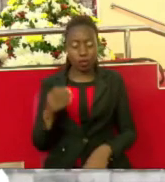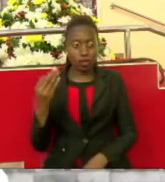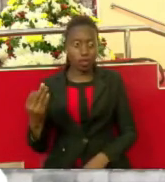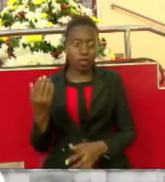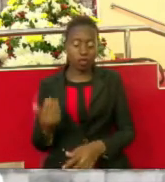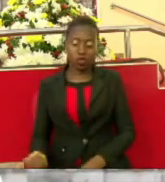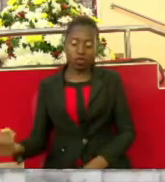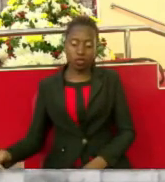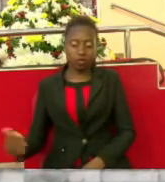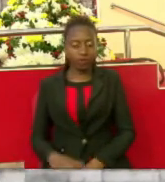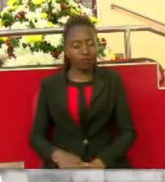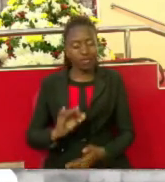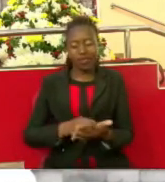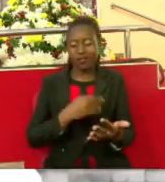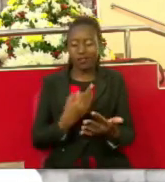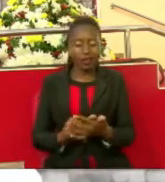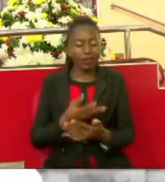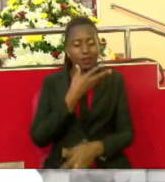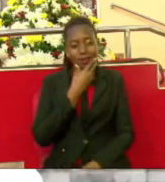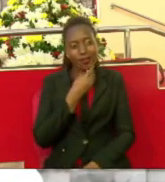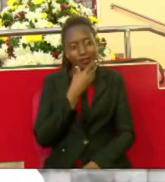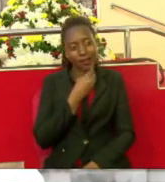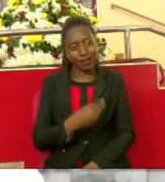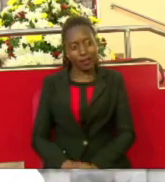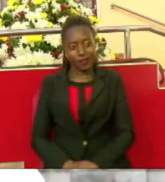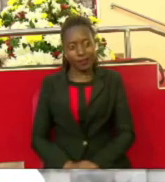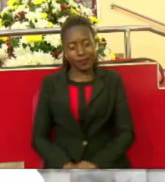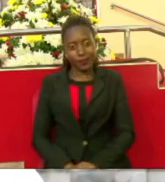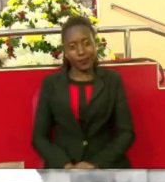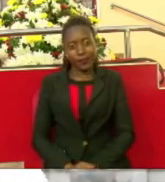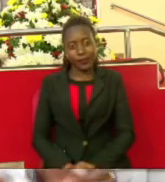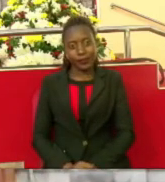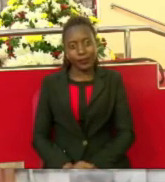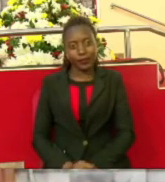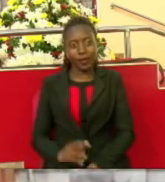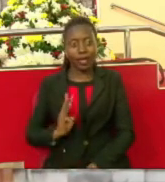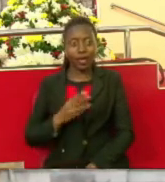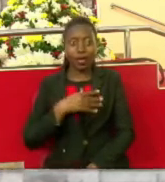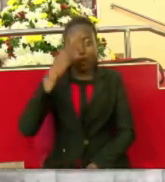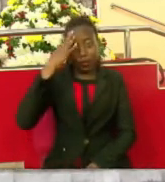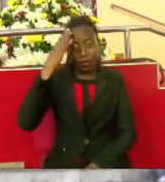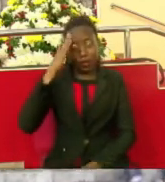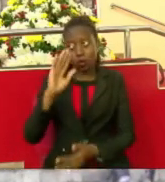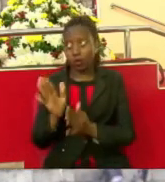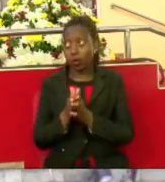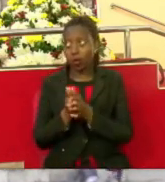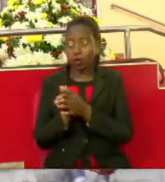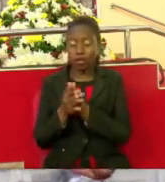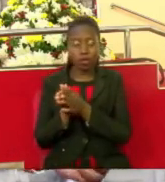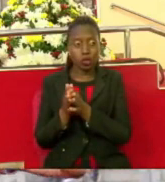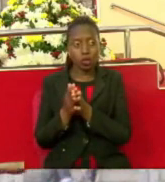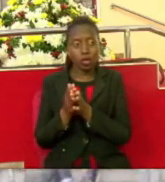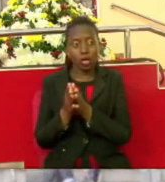father. Aliwapoteza wana watatu kwa sababu hakuwa baba mzuri. We know the story of Amnon who raped his sister Tamar.